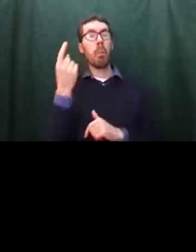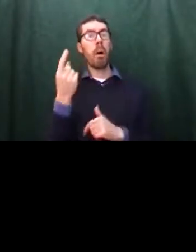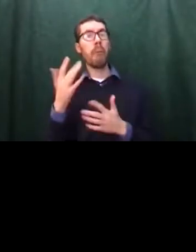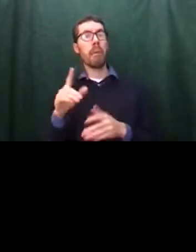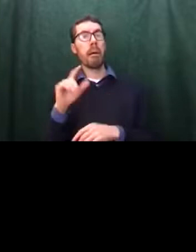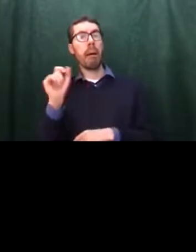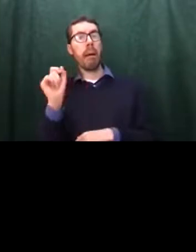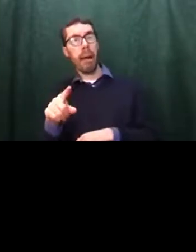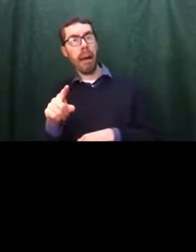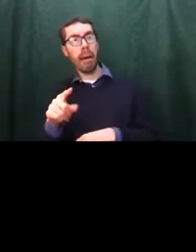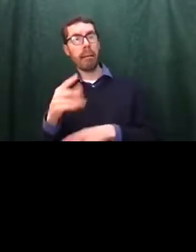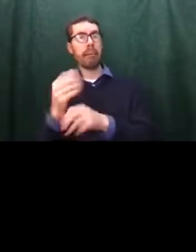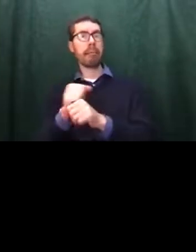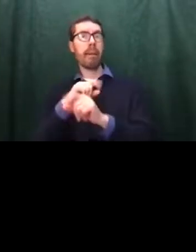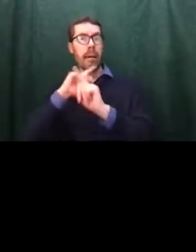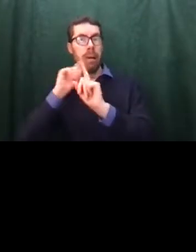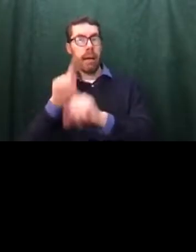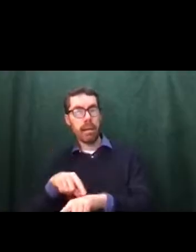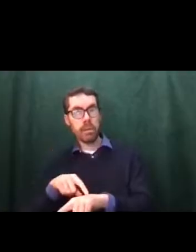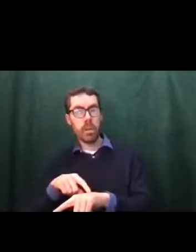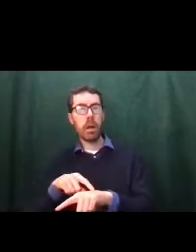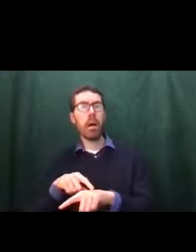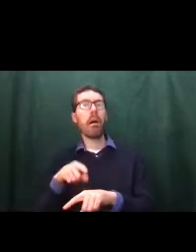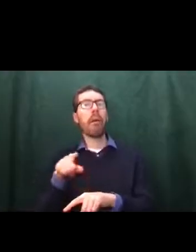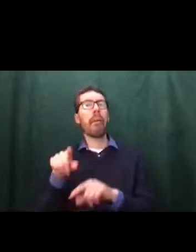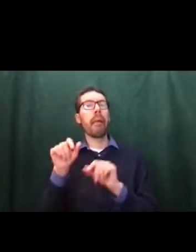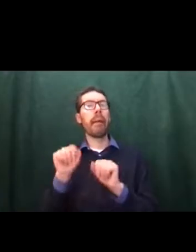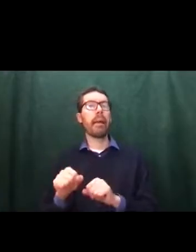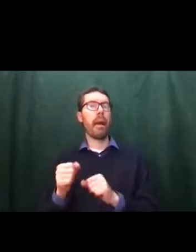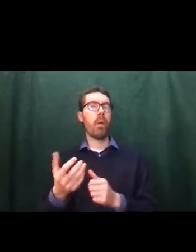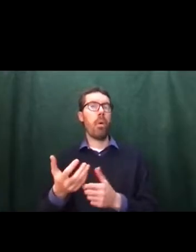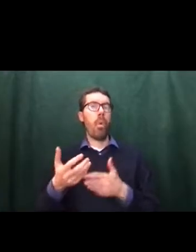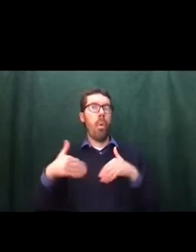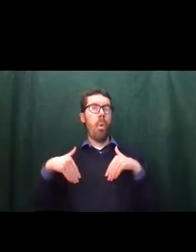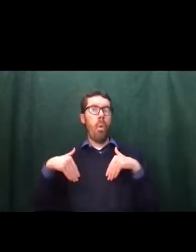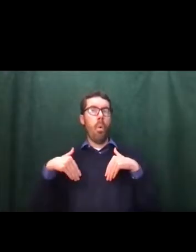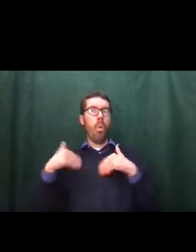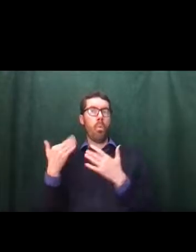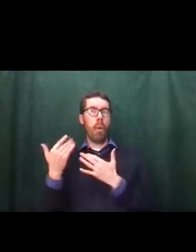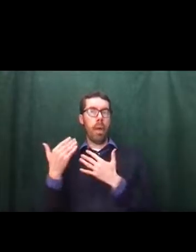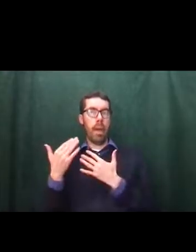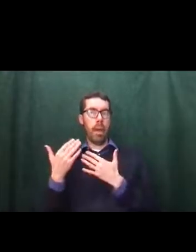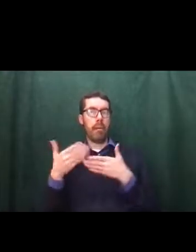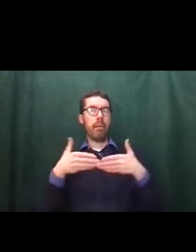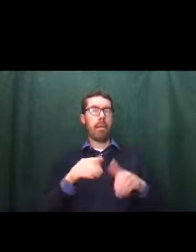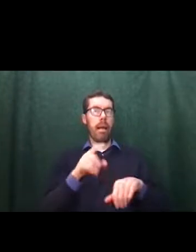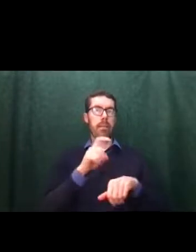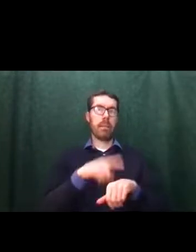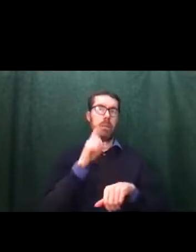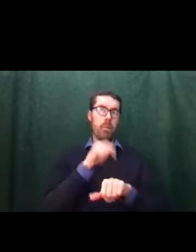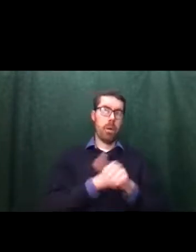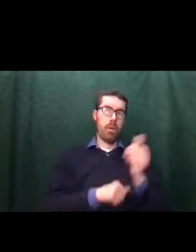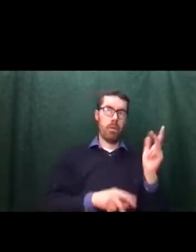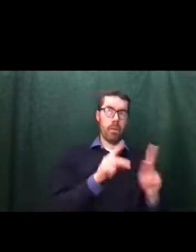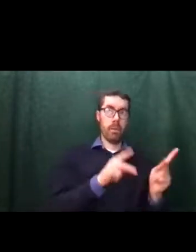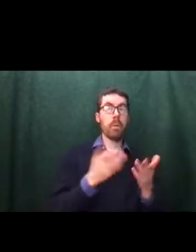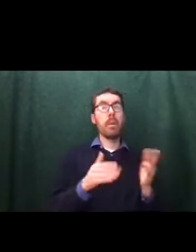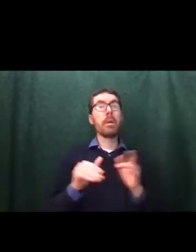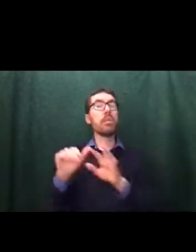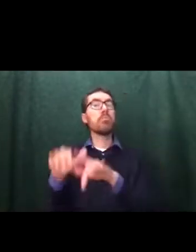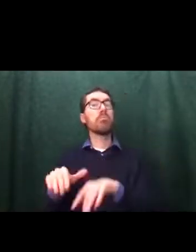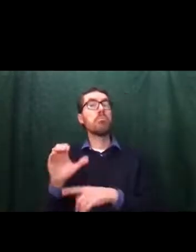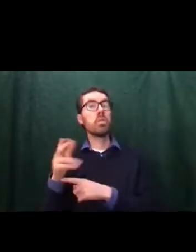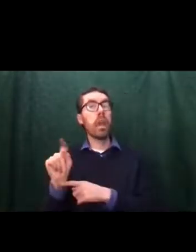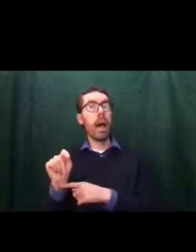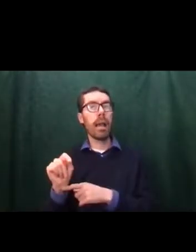/ answered, they can put further questions into the chat, and we'll try to address them as time goes on. There's only